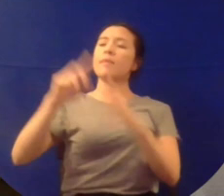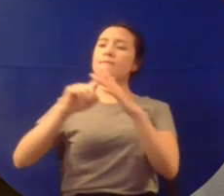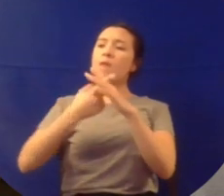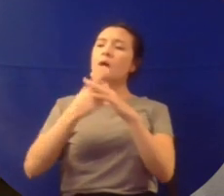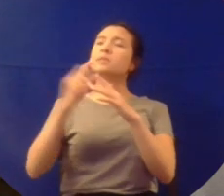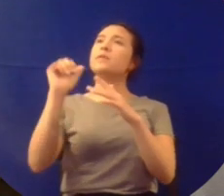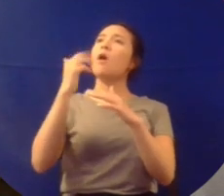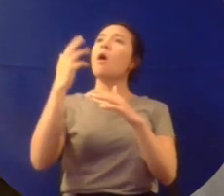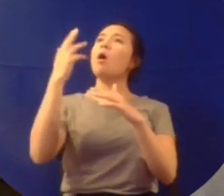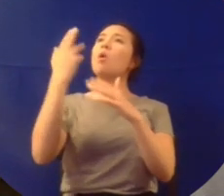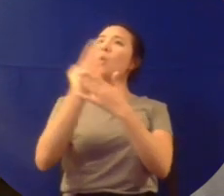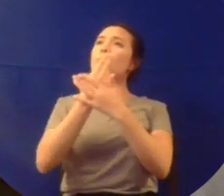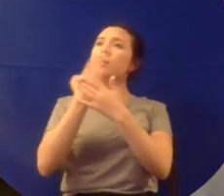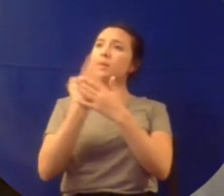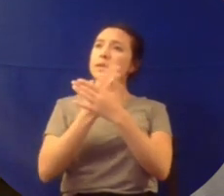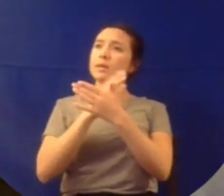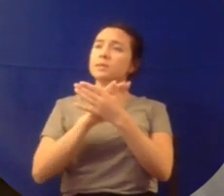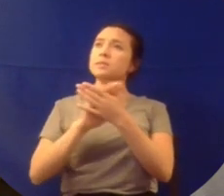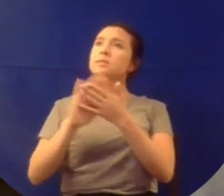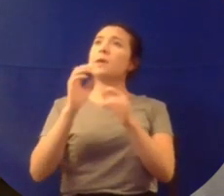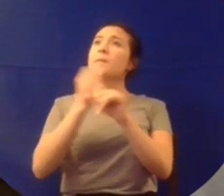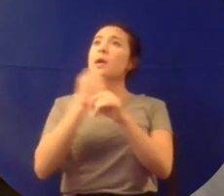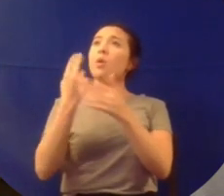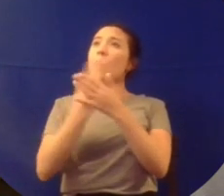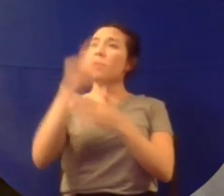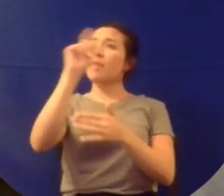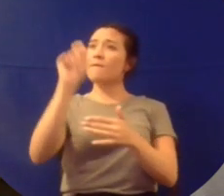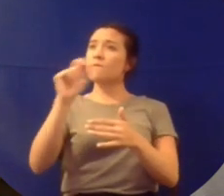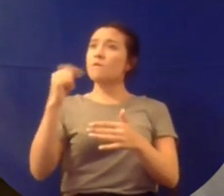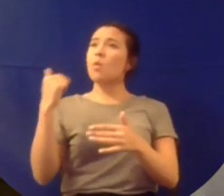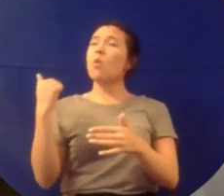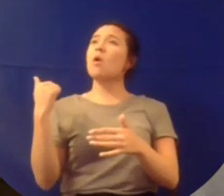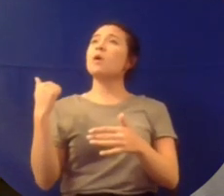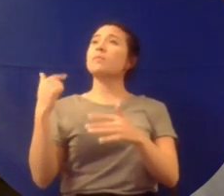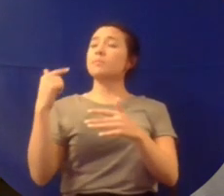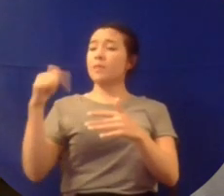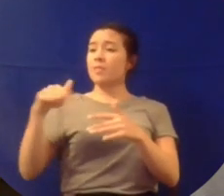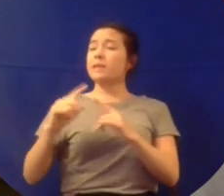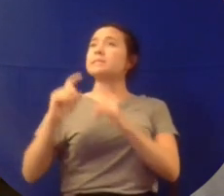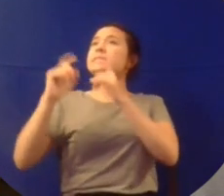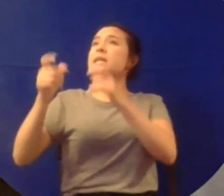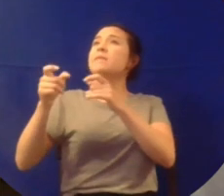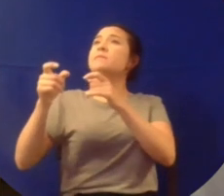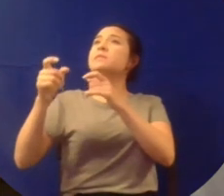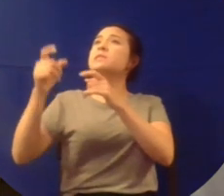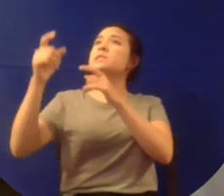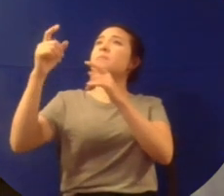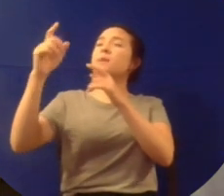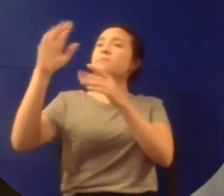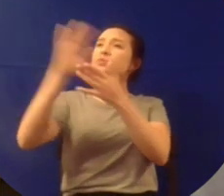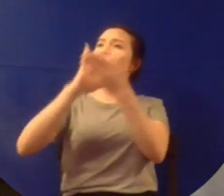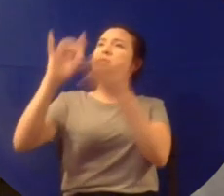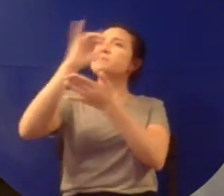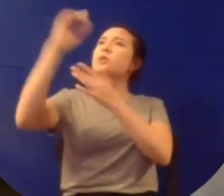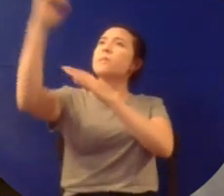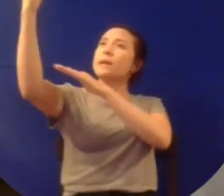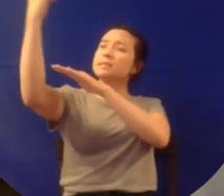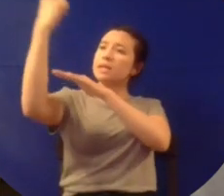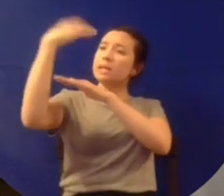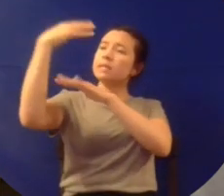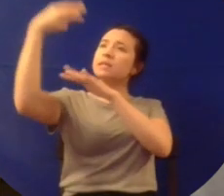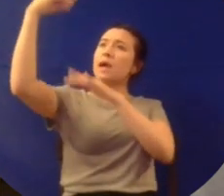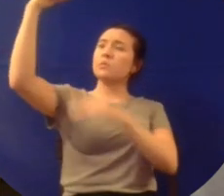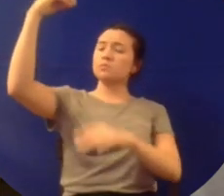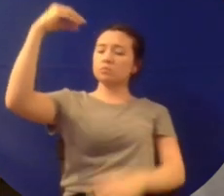You are indeed holy, O Lord, the font of all holiness. Make holy, therefore, these gifts by